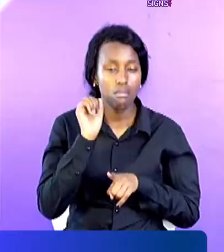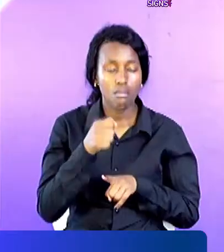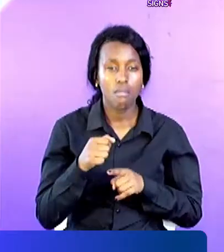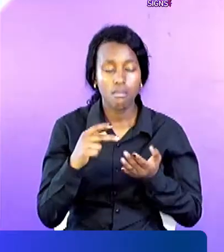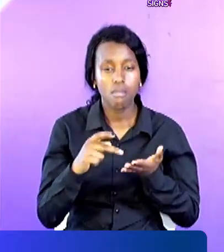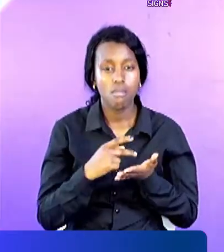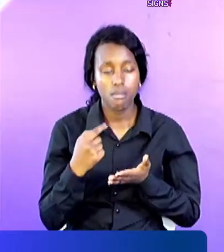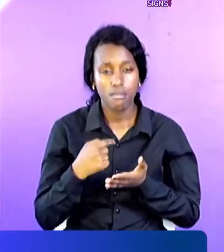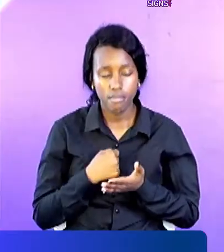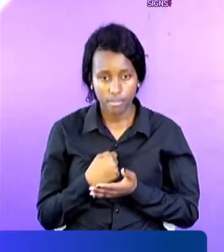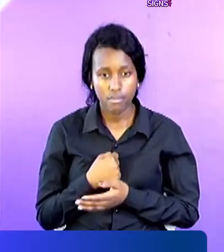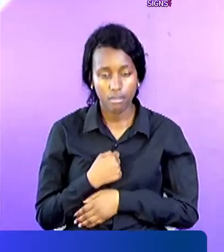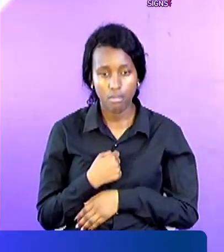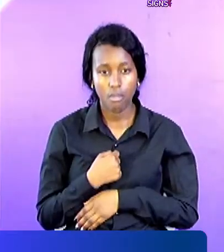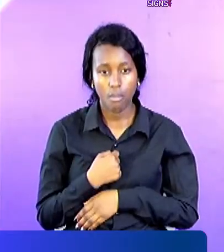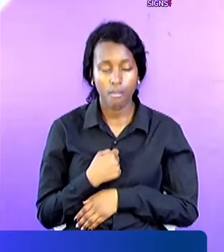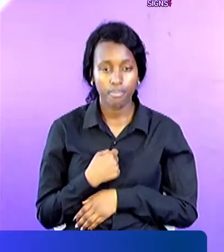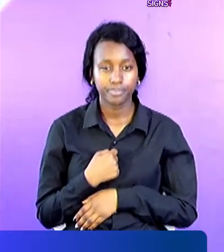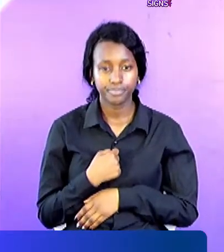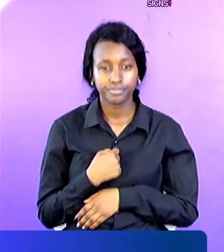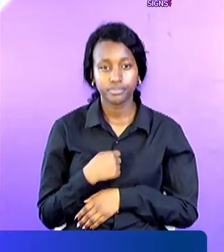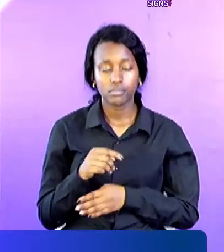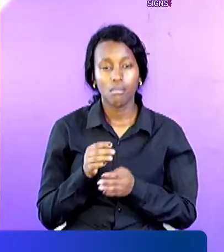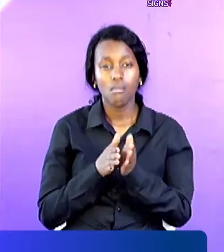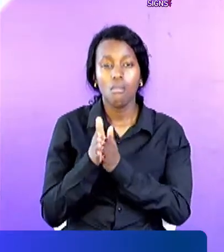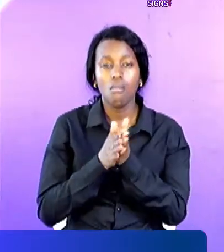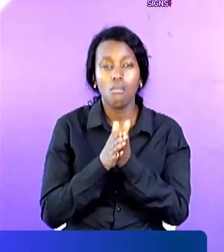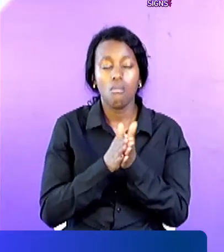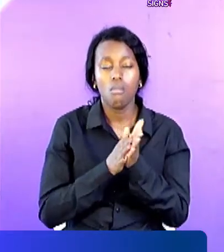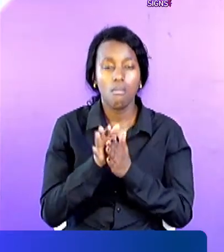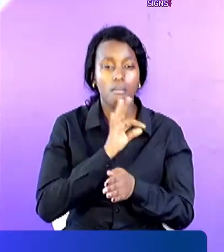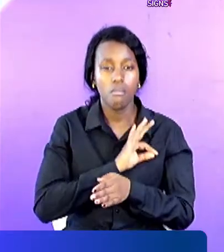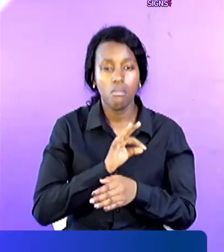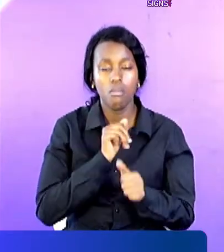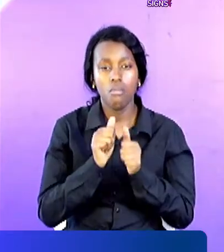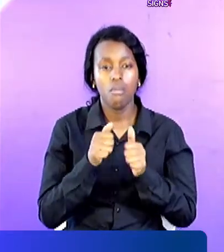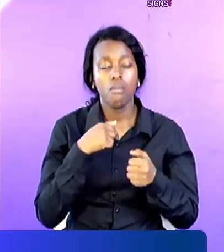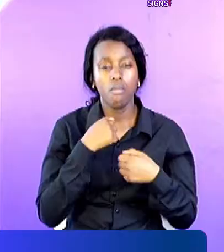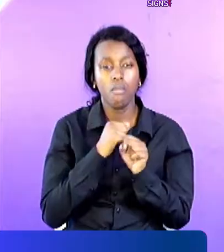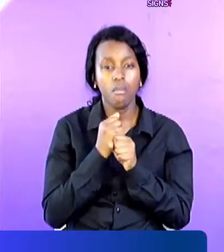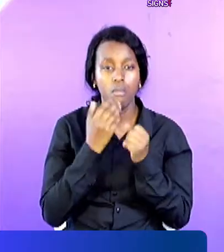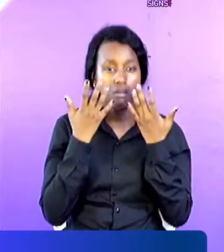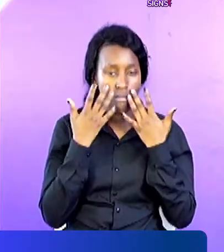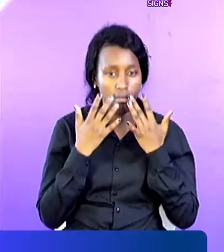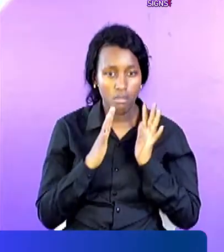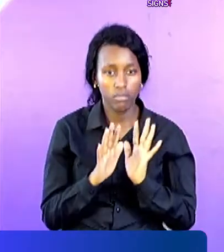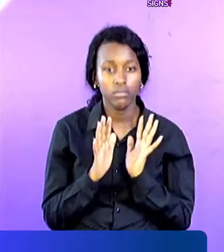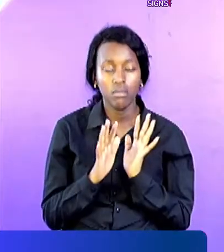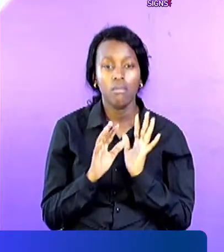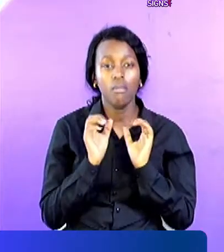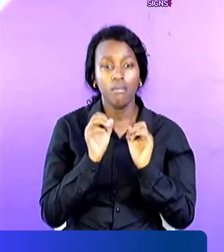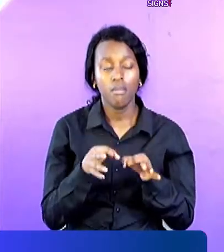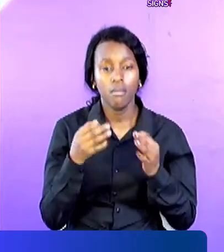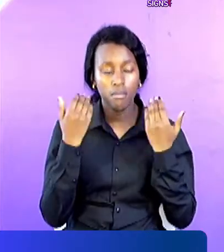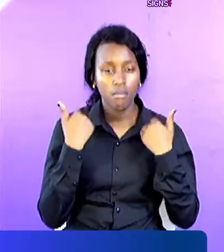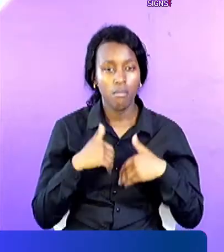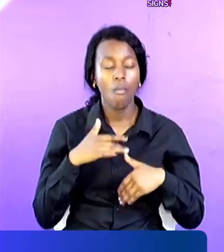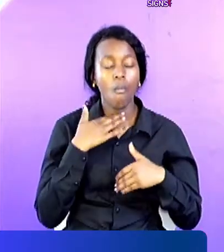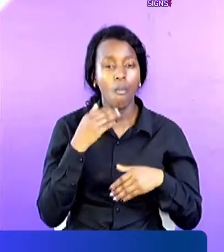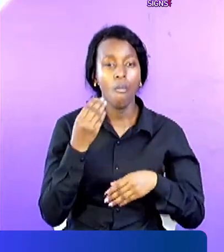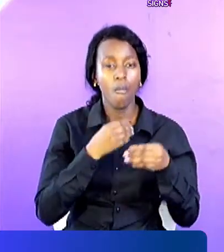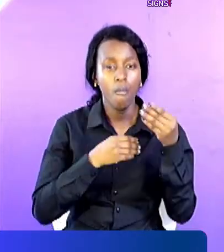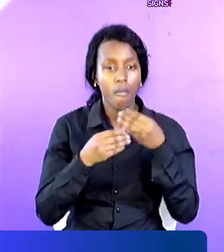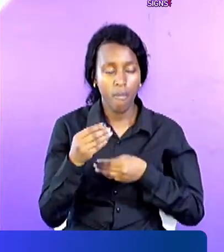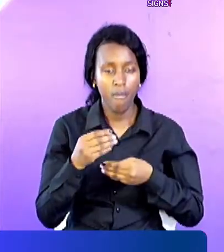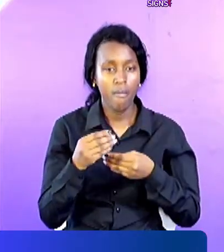interest that you have made as the owner of that bond. Whether it is interest, if you want to sell for 3 months, you should be paid for being the